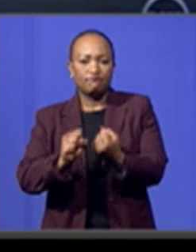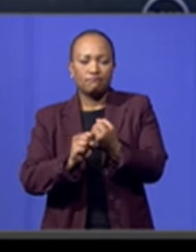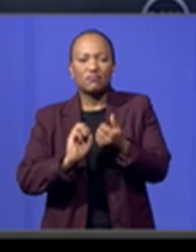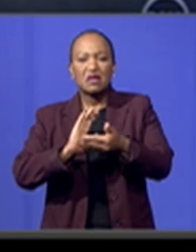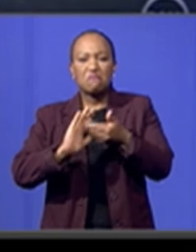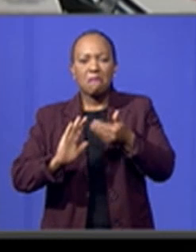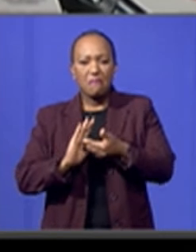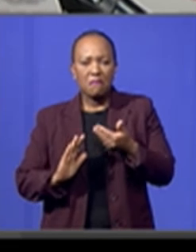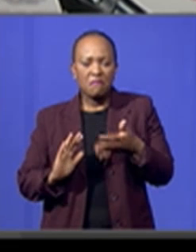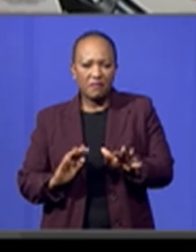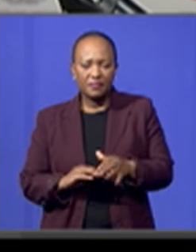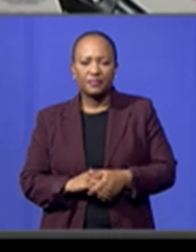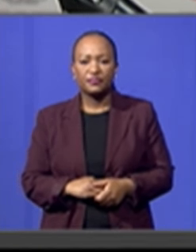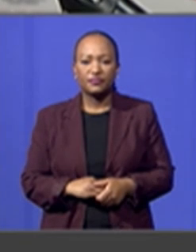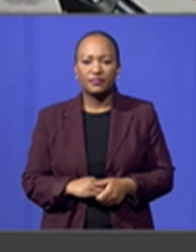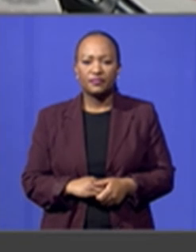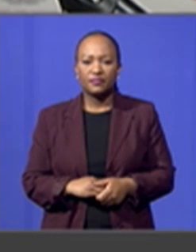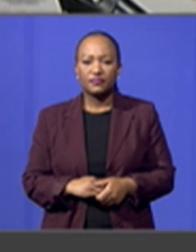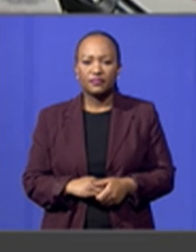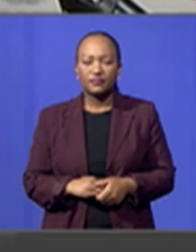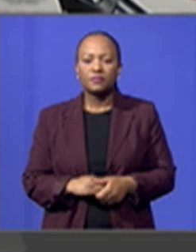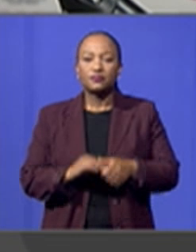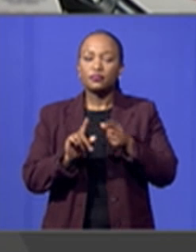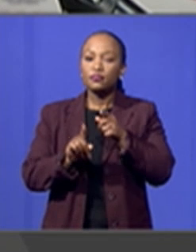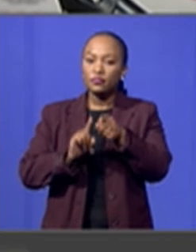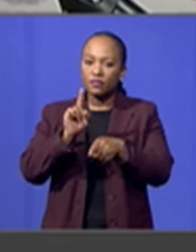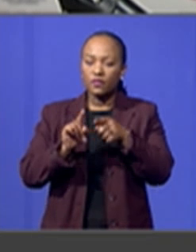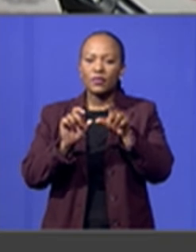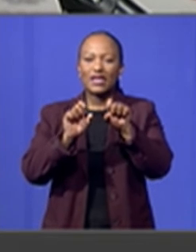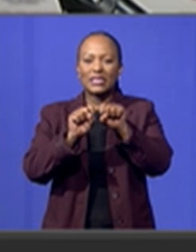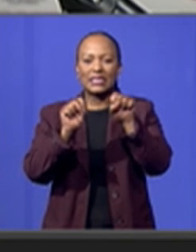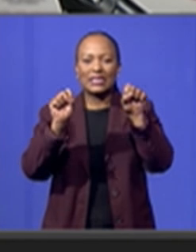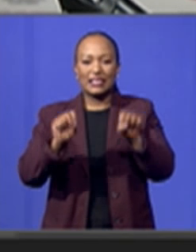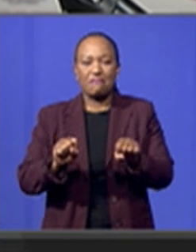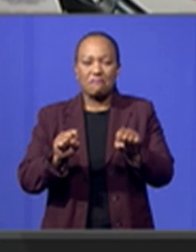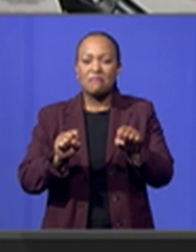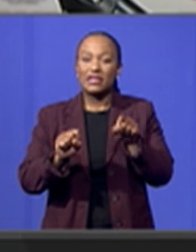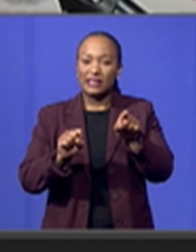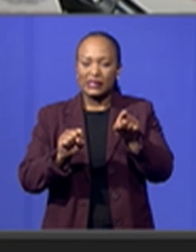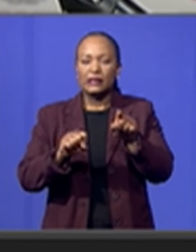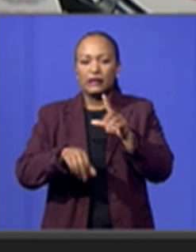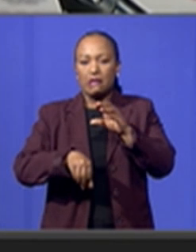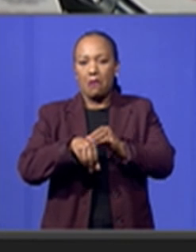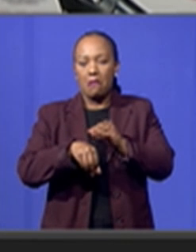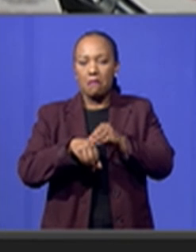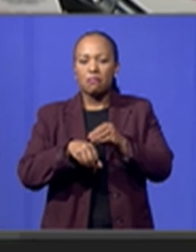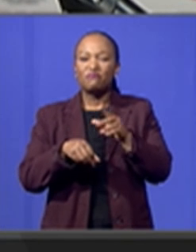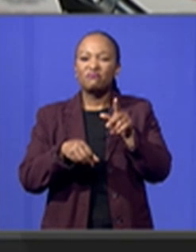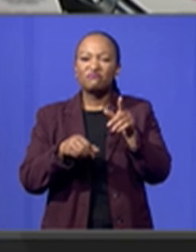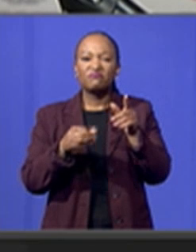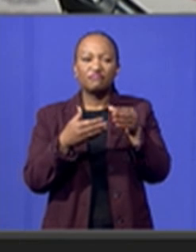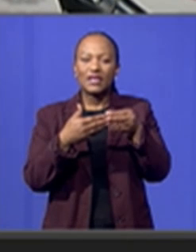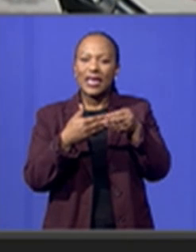The allegation that there are systemic deficiencies in the administration, governance and